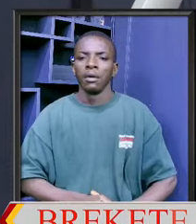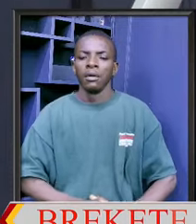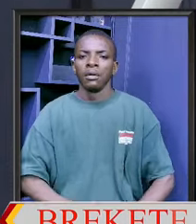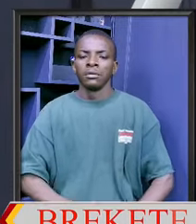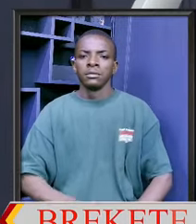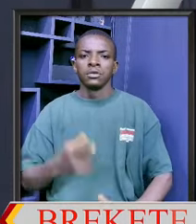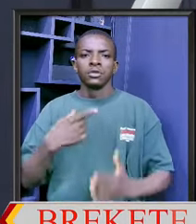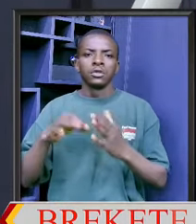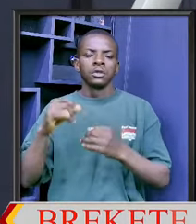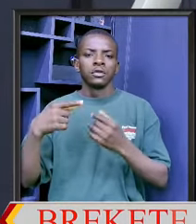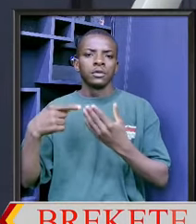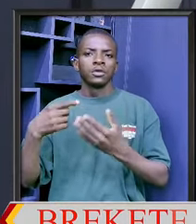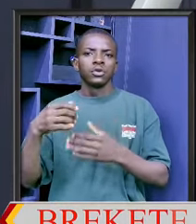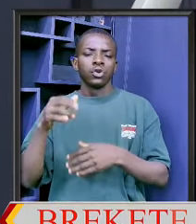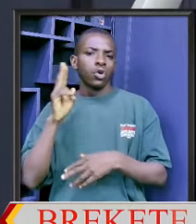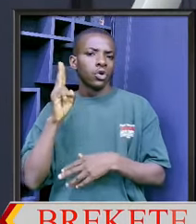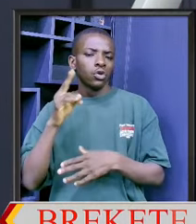So, what of your uncles from your father's side?